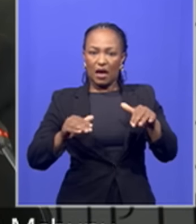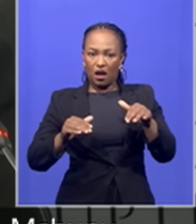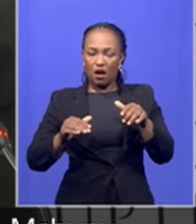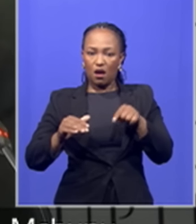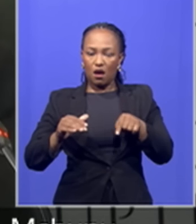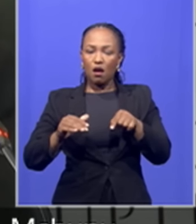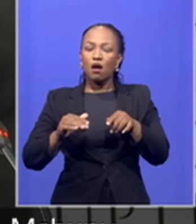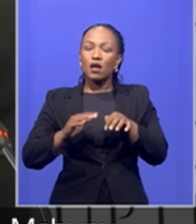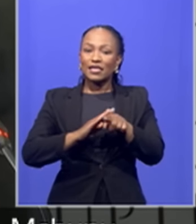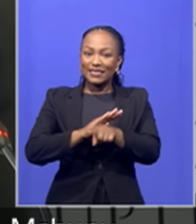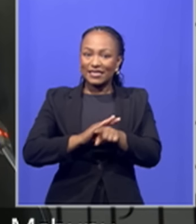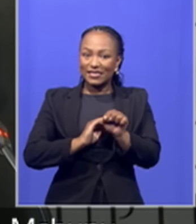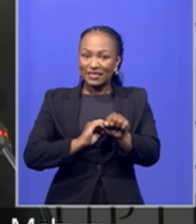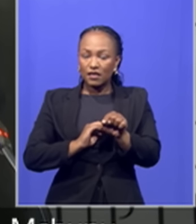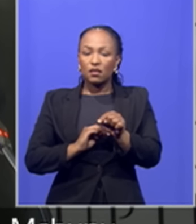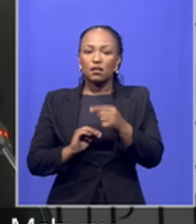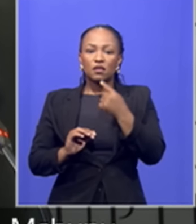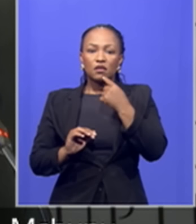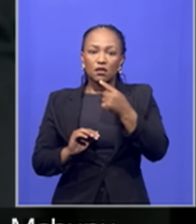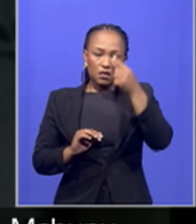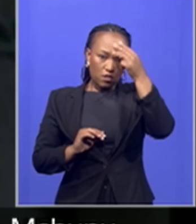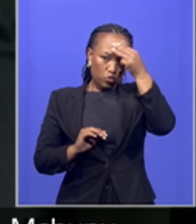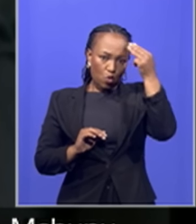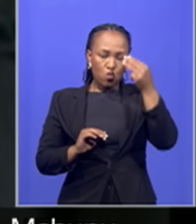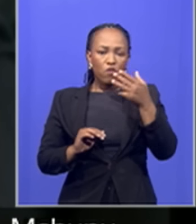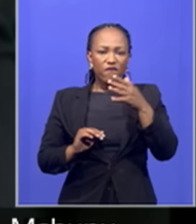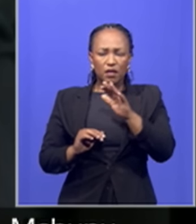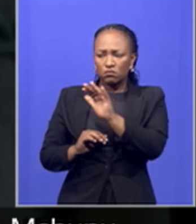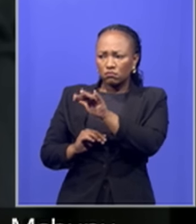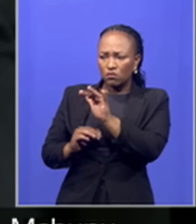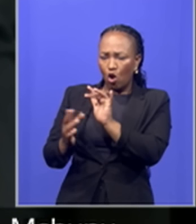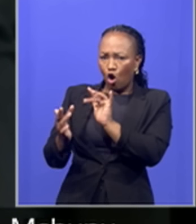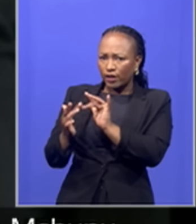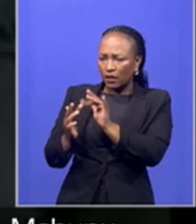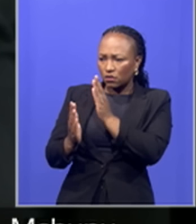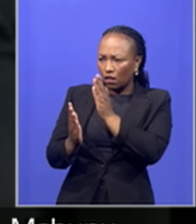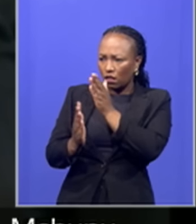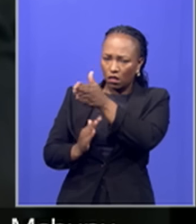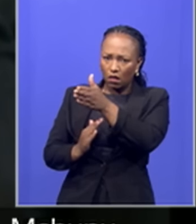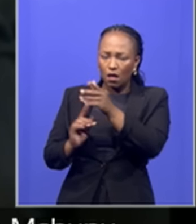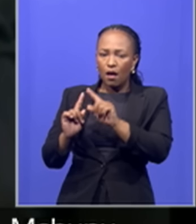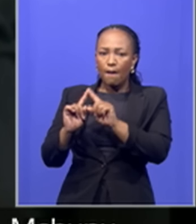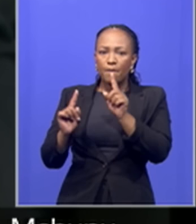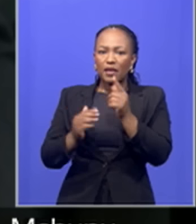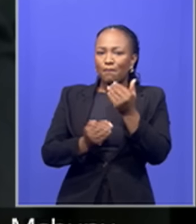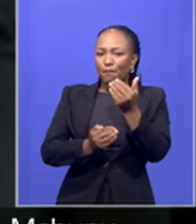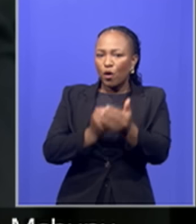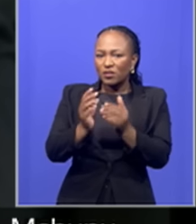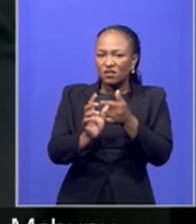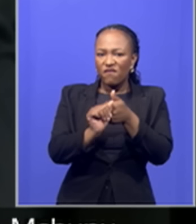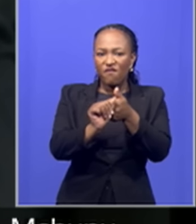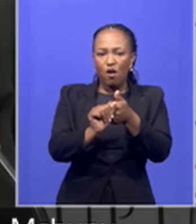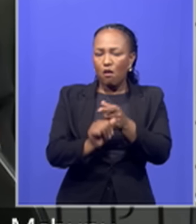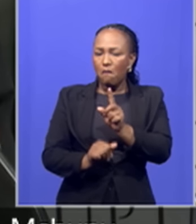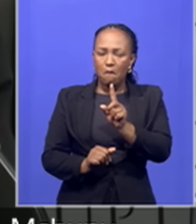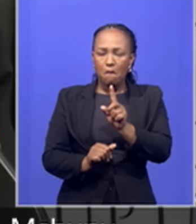ka bopaki jwa gore Mchunu o ikgolagantse le ene ka tlhamalalo go batla tshedimosetso ntle le go latela ditsela tse di